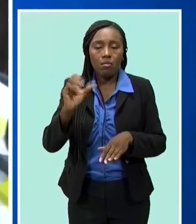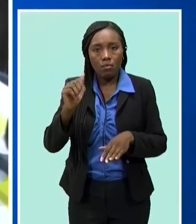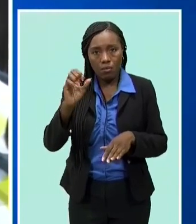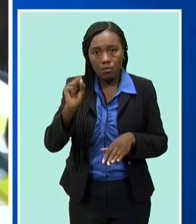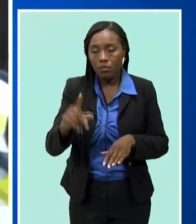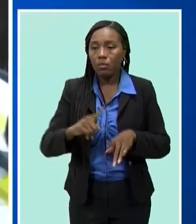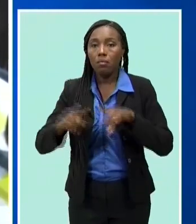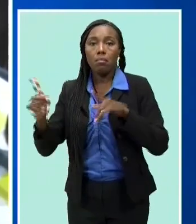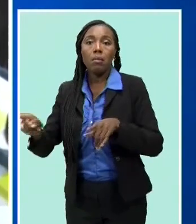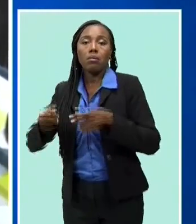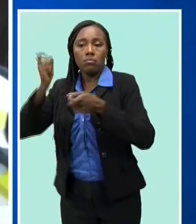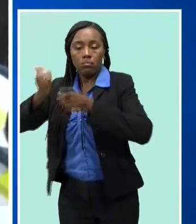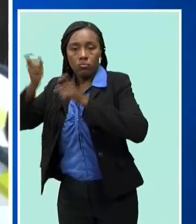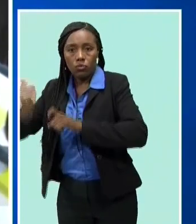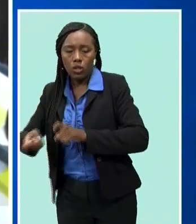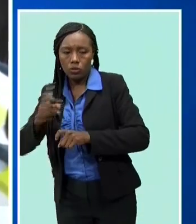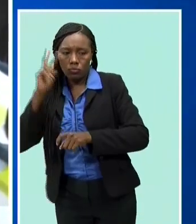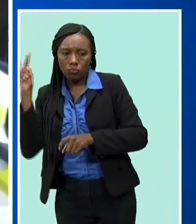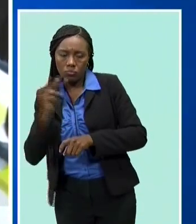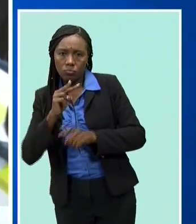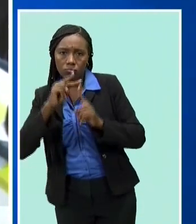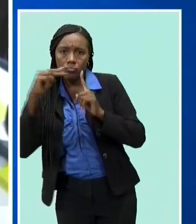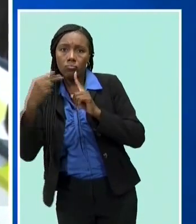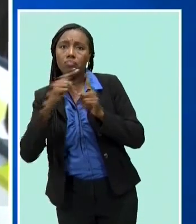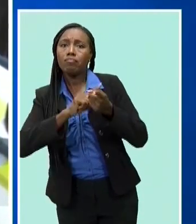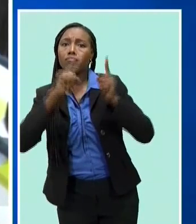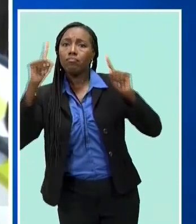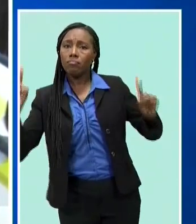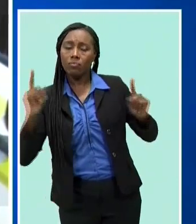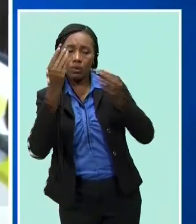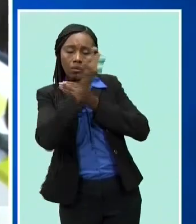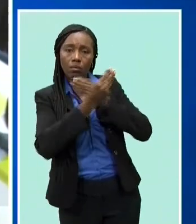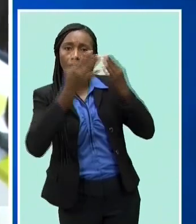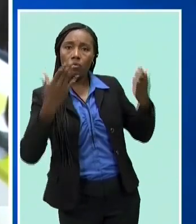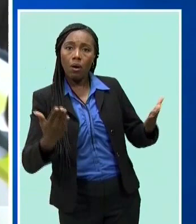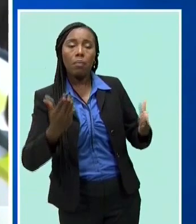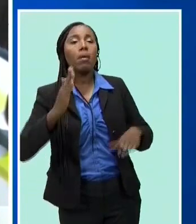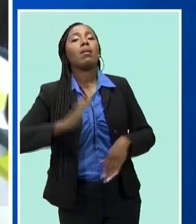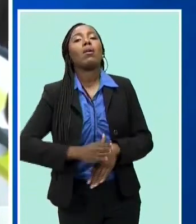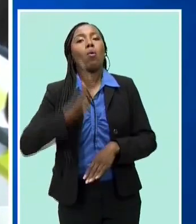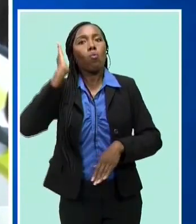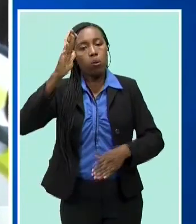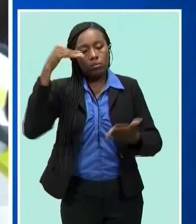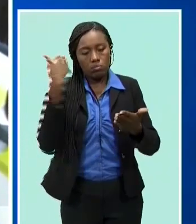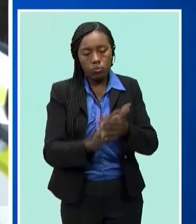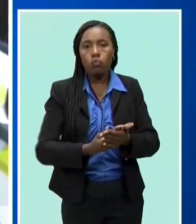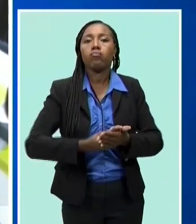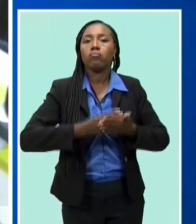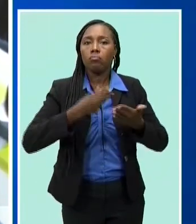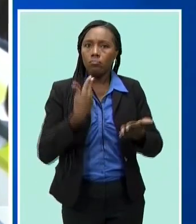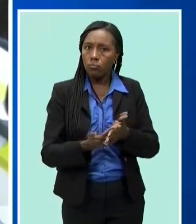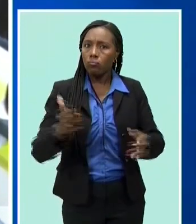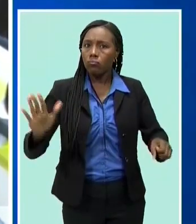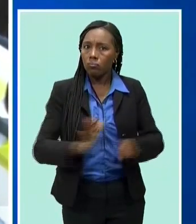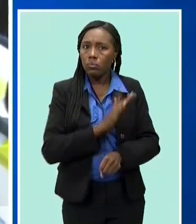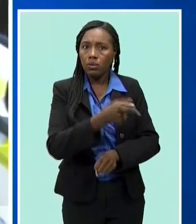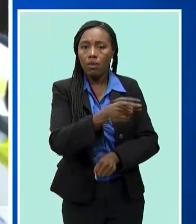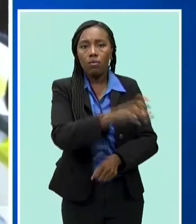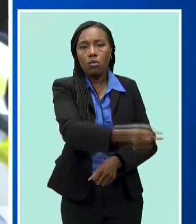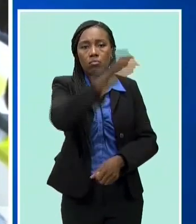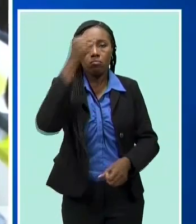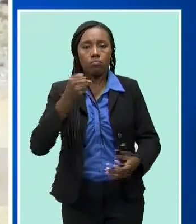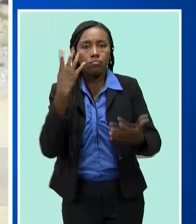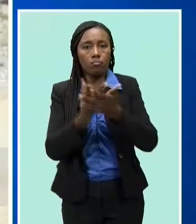case, however, had a different view on the matter and as such informed the court that there was enough evidence to convict the Guyanese